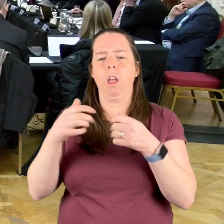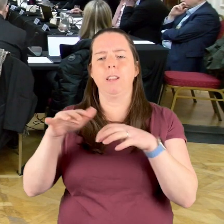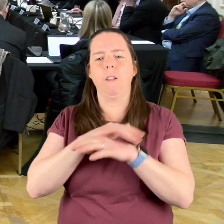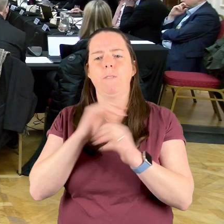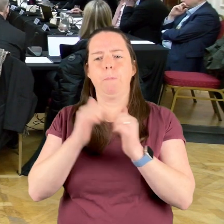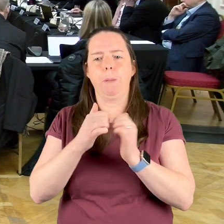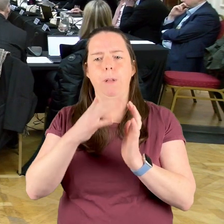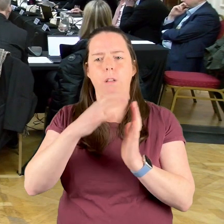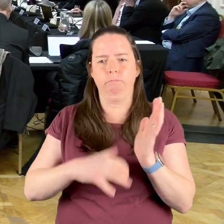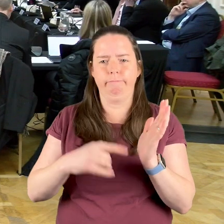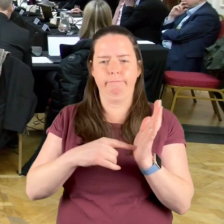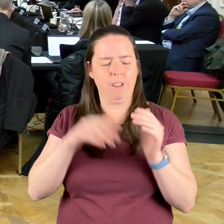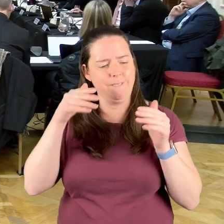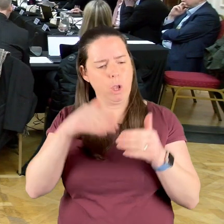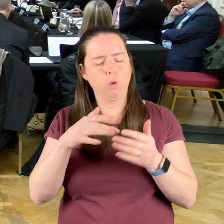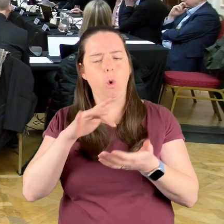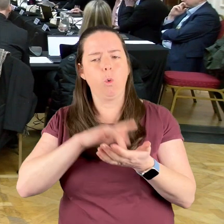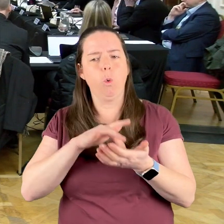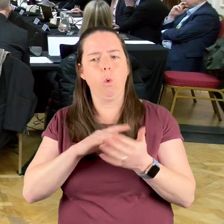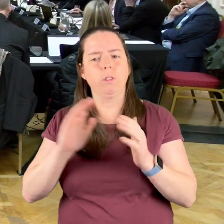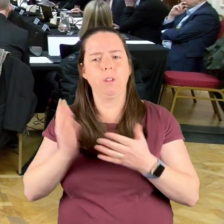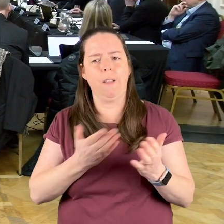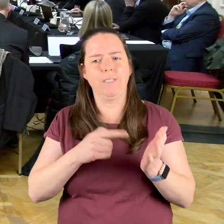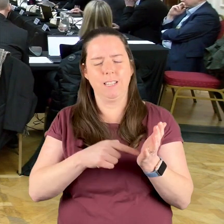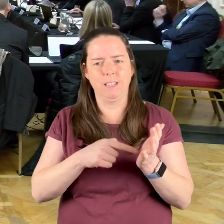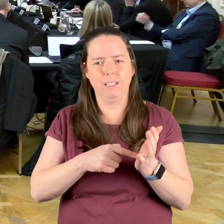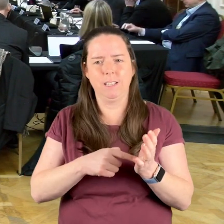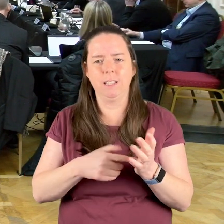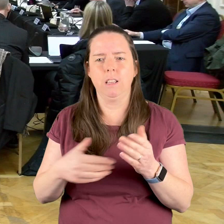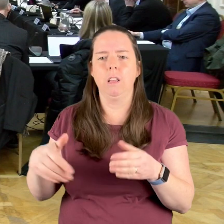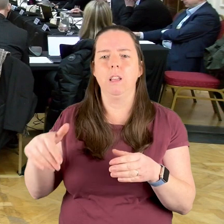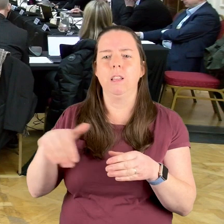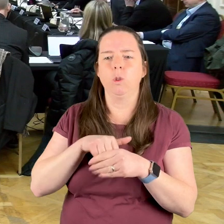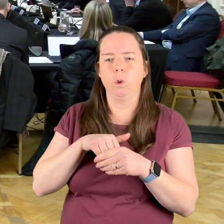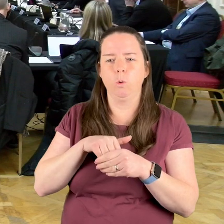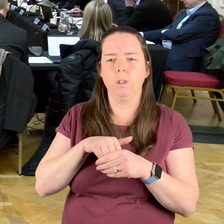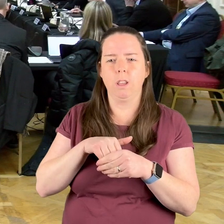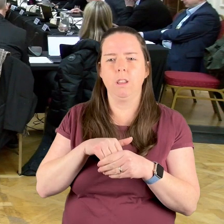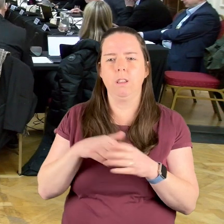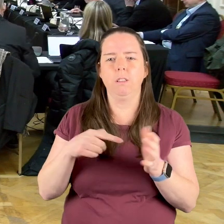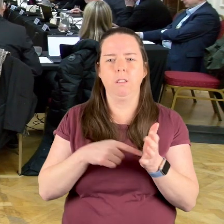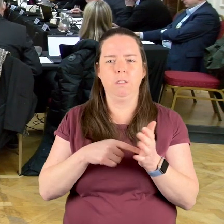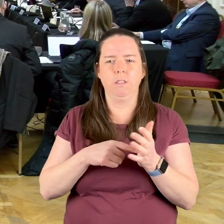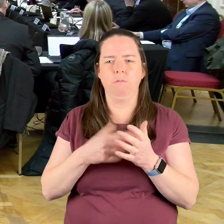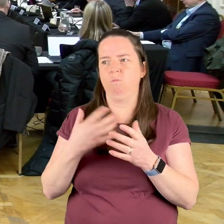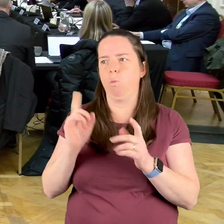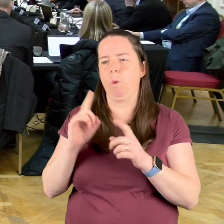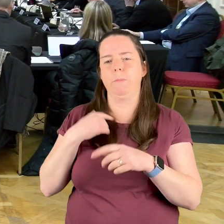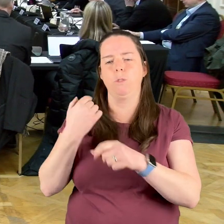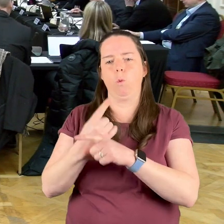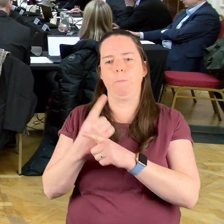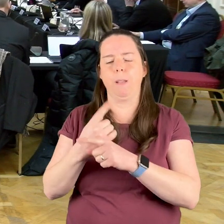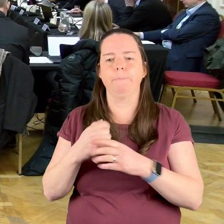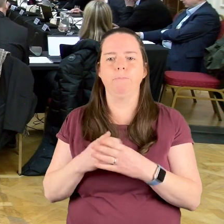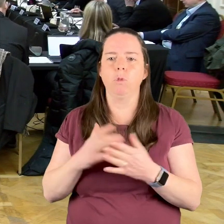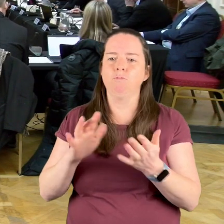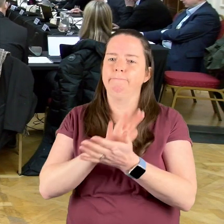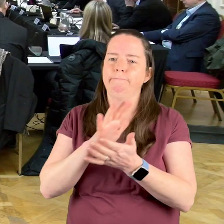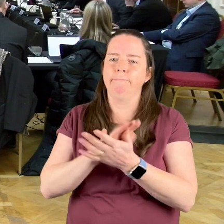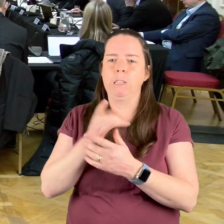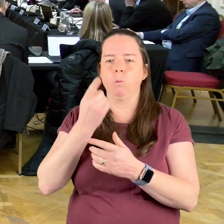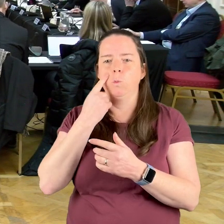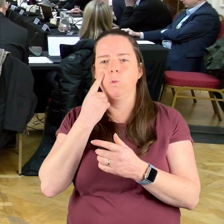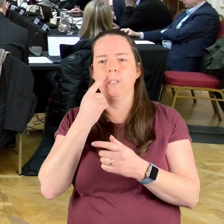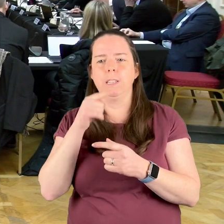the in the cover paper, the focus on core services, including those we've just been talking about. Really pleased to